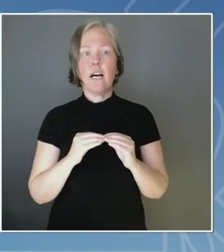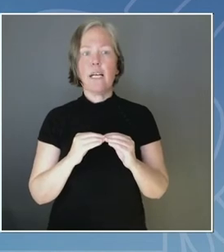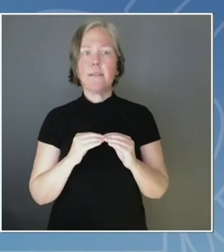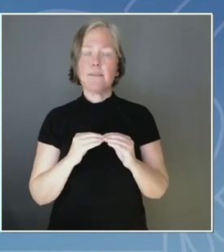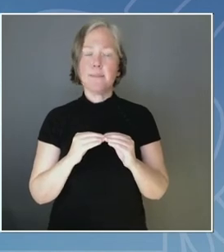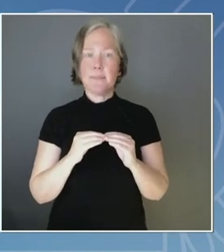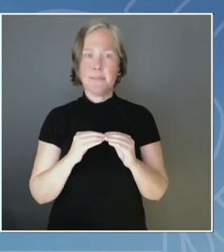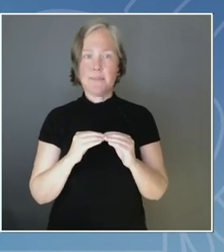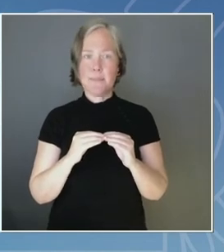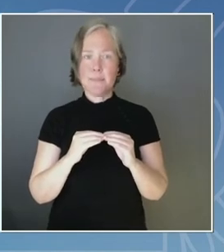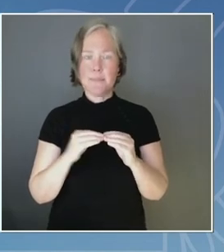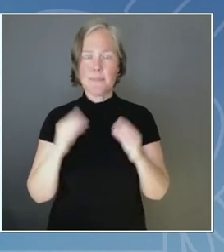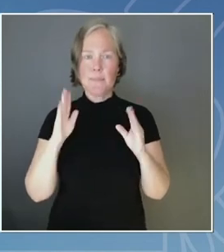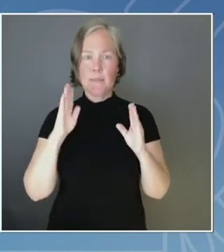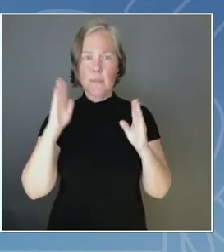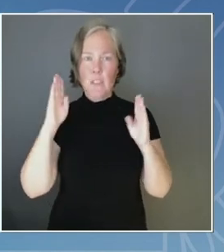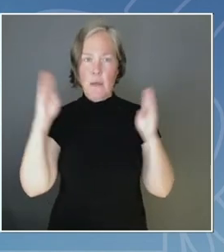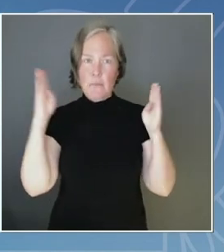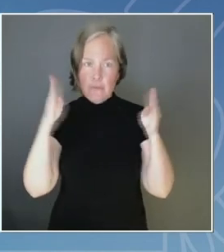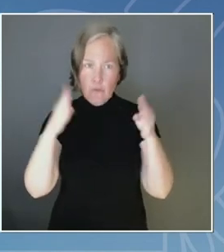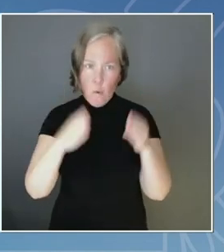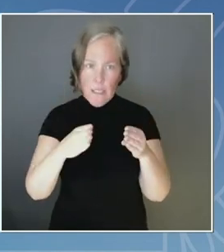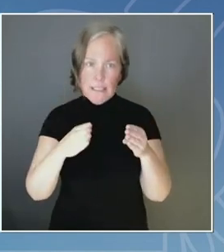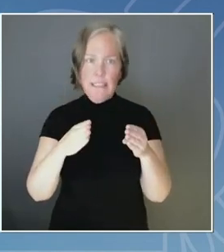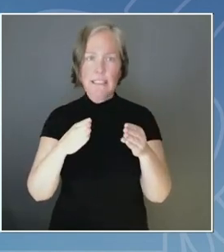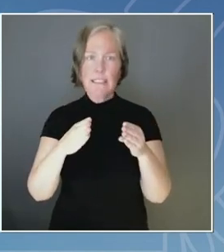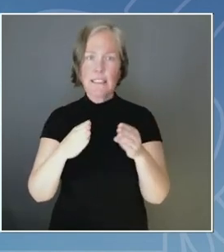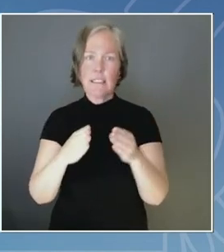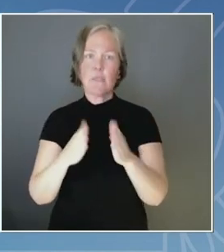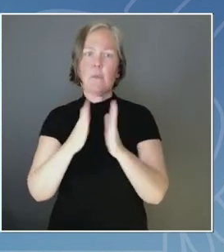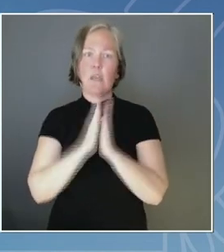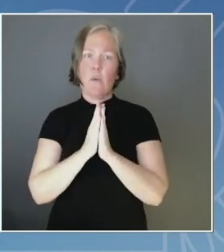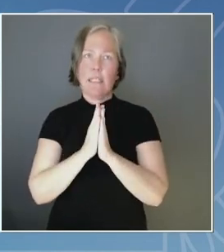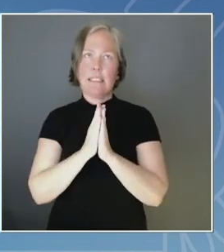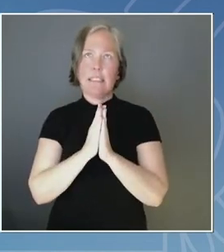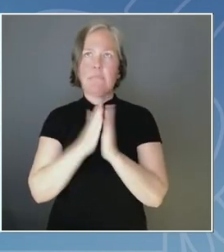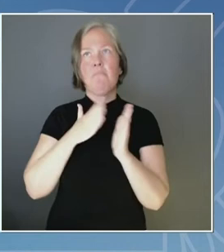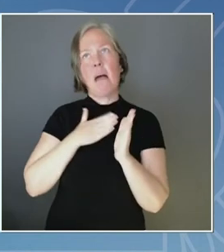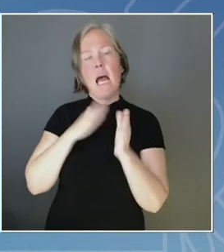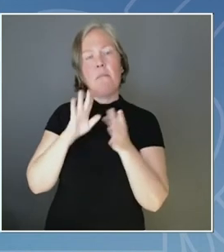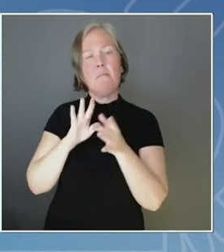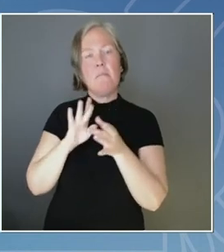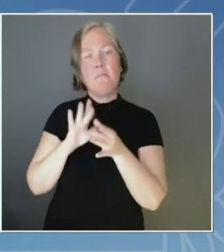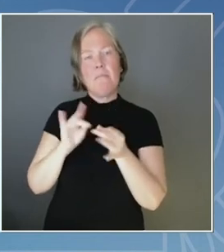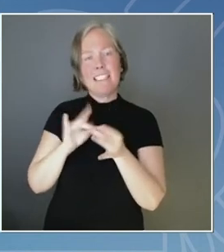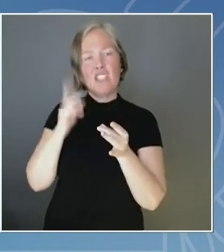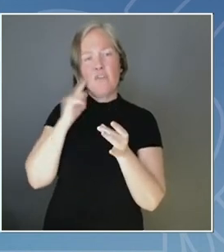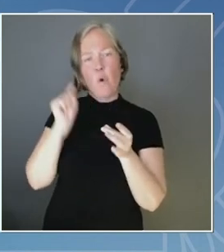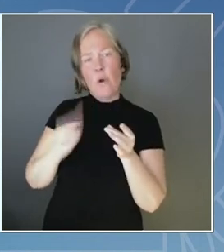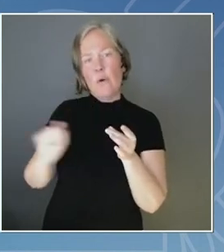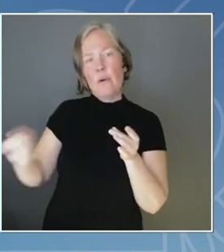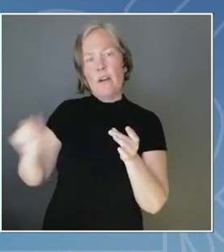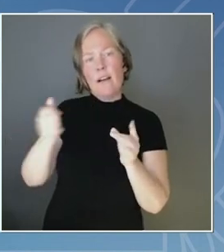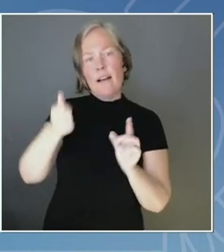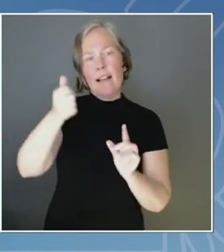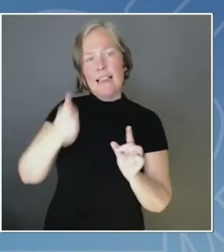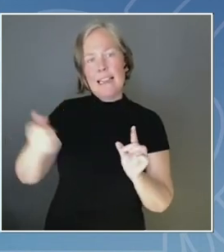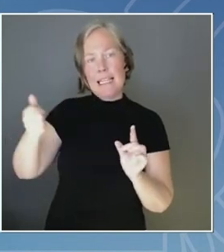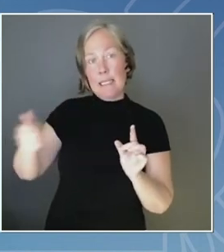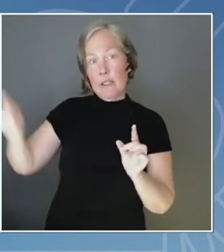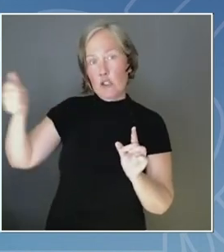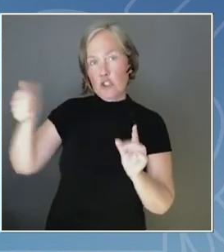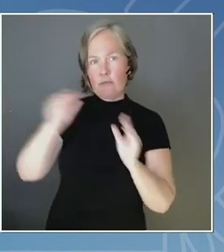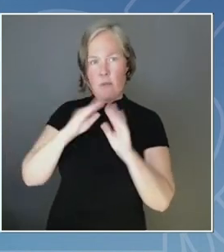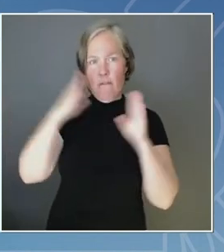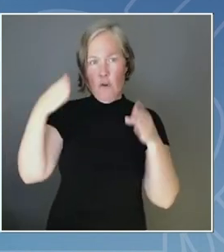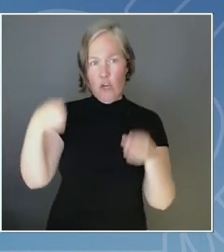focused, narrow request or a message to the leaders. I think Burma